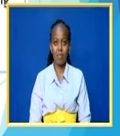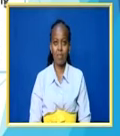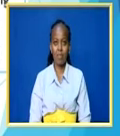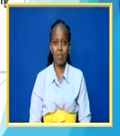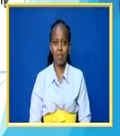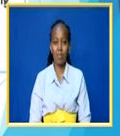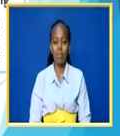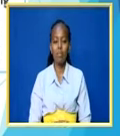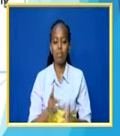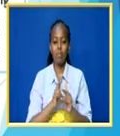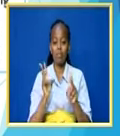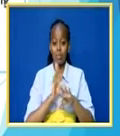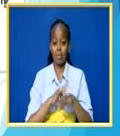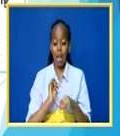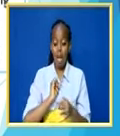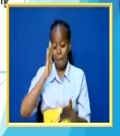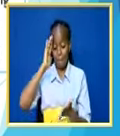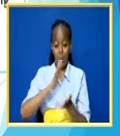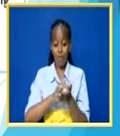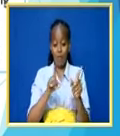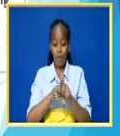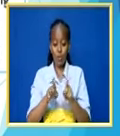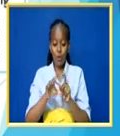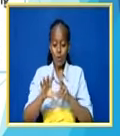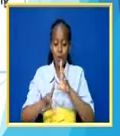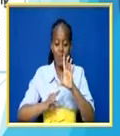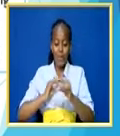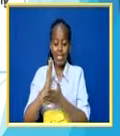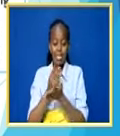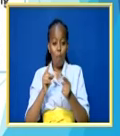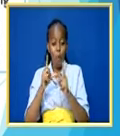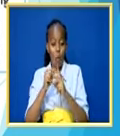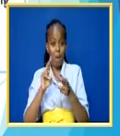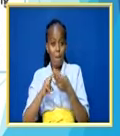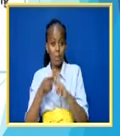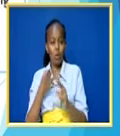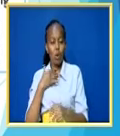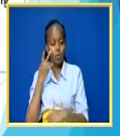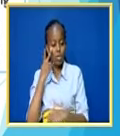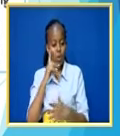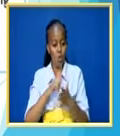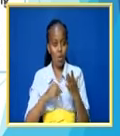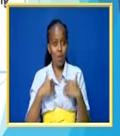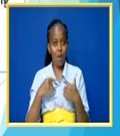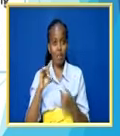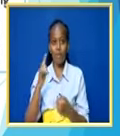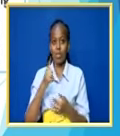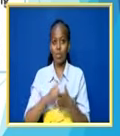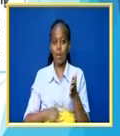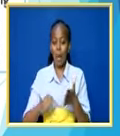There it is. Ironing. That's good. So I believe, Lana, you've also found a few. Mm-hmm. Let's see what we have here. So the first one